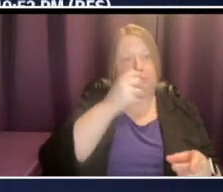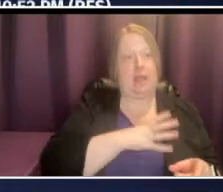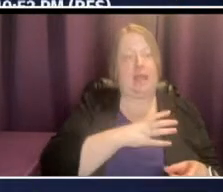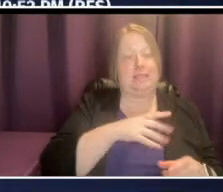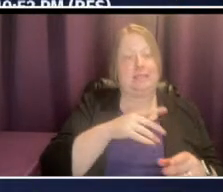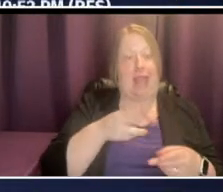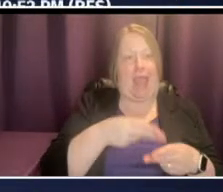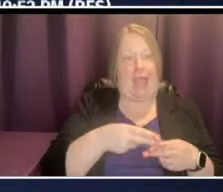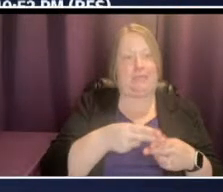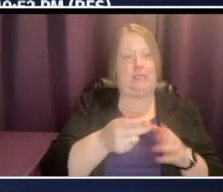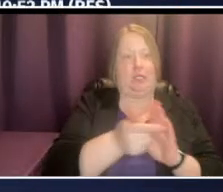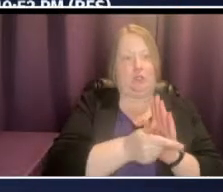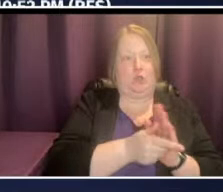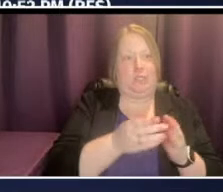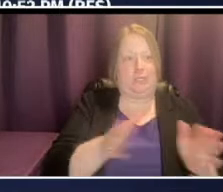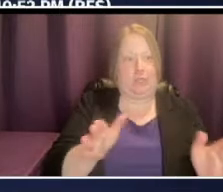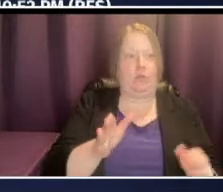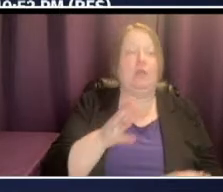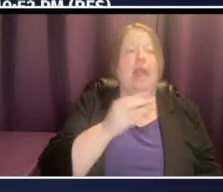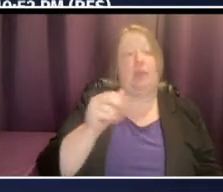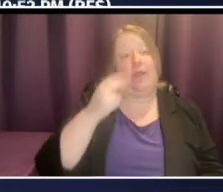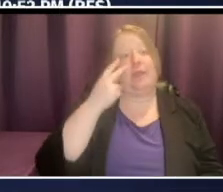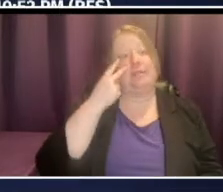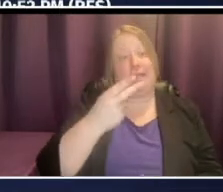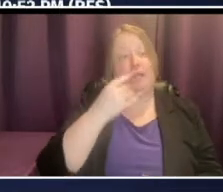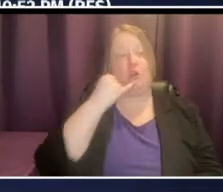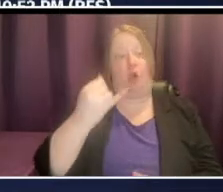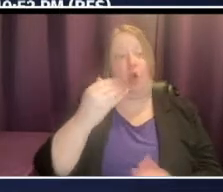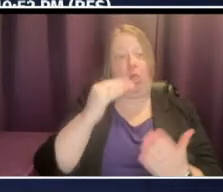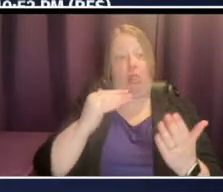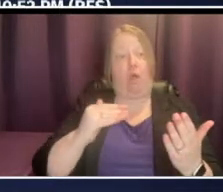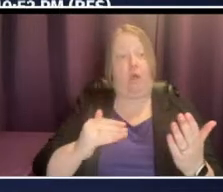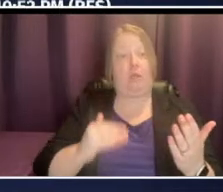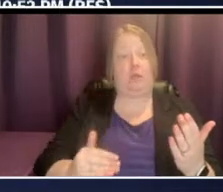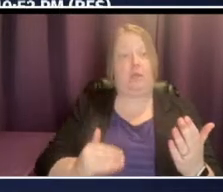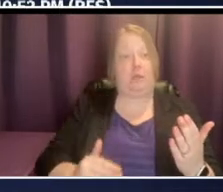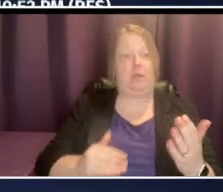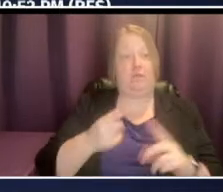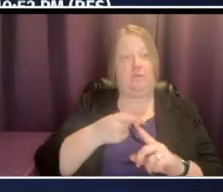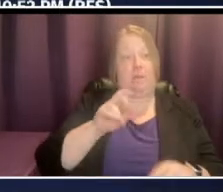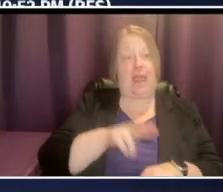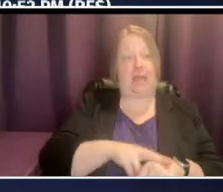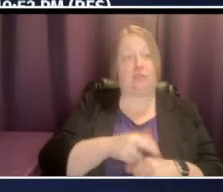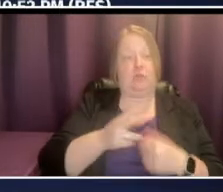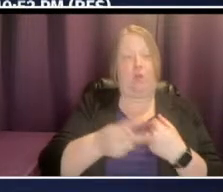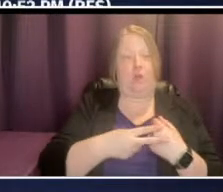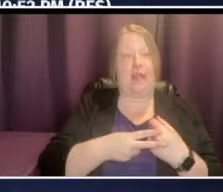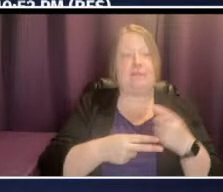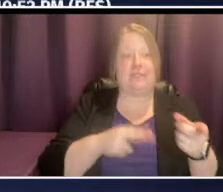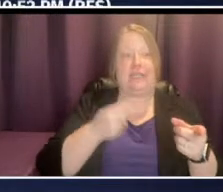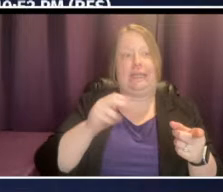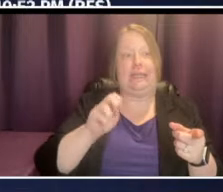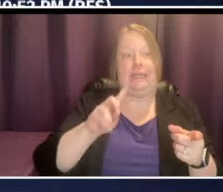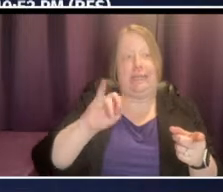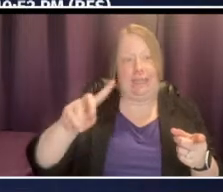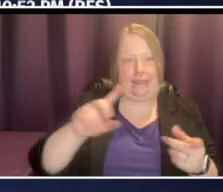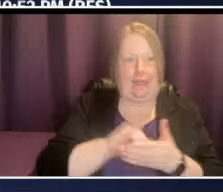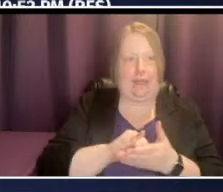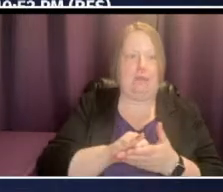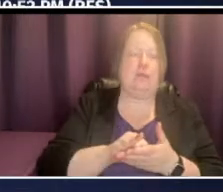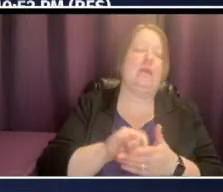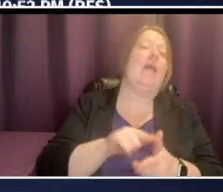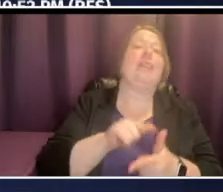call log we obtained from the National Archives, he did so. And here is Mr. Clark testifying before our